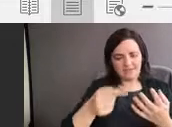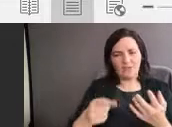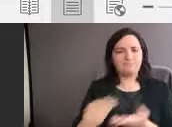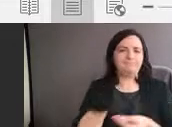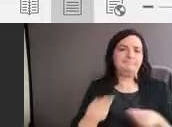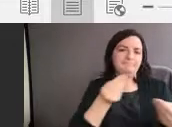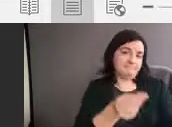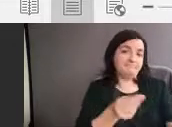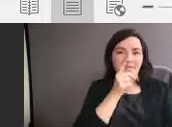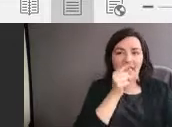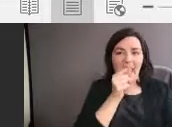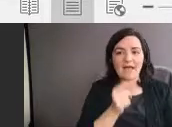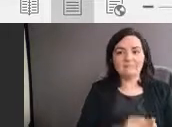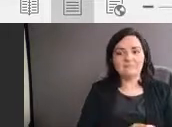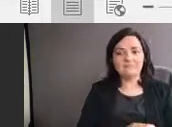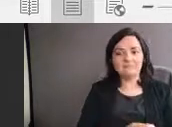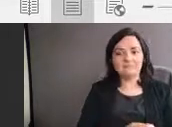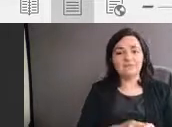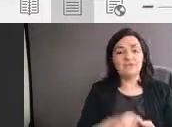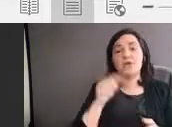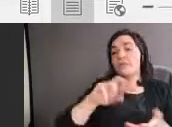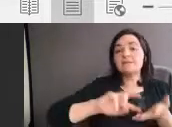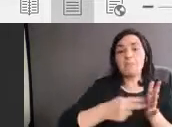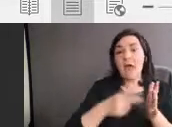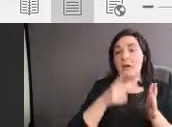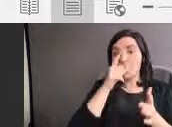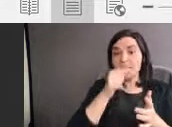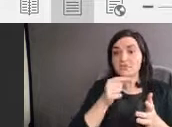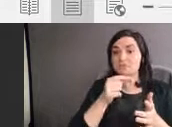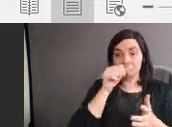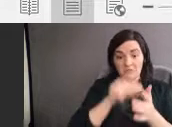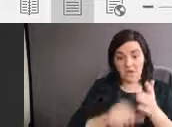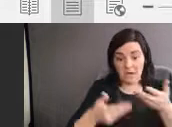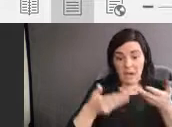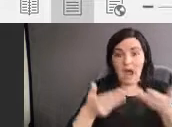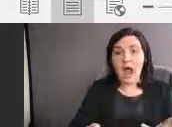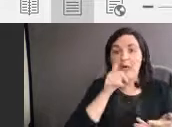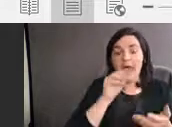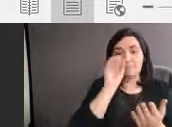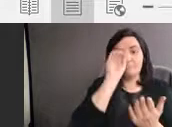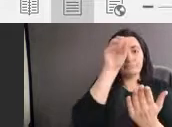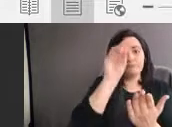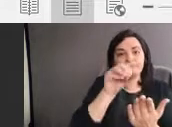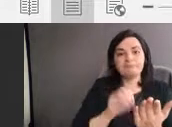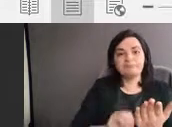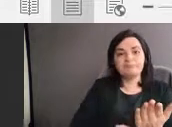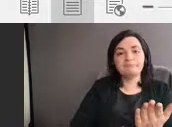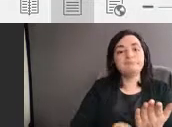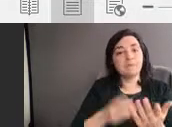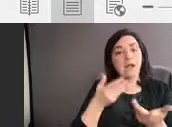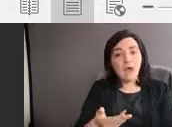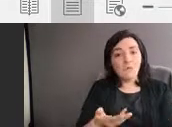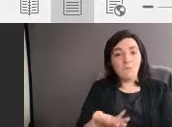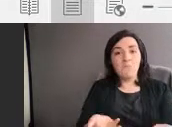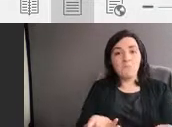And you can start to fill in this plan now. You can start to populate the various sections